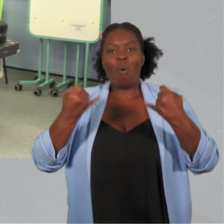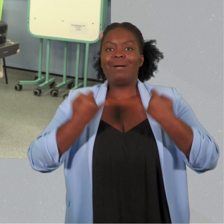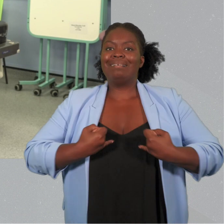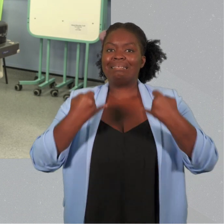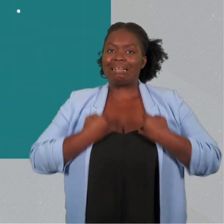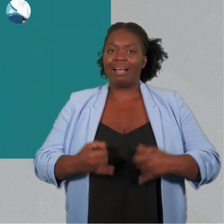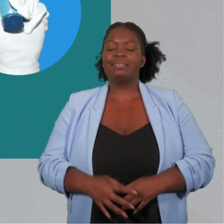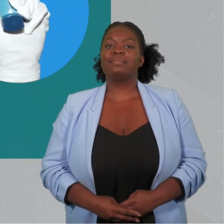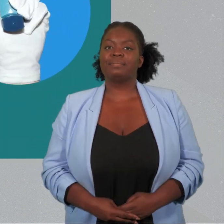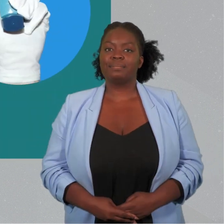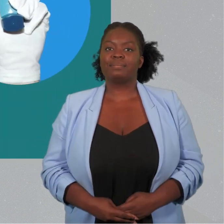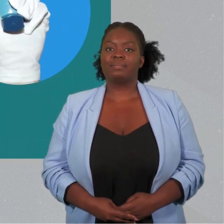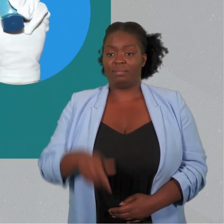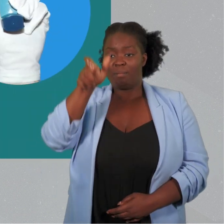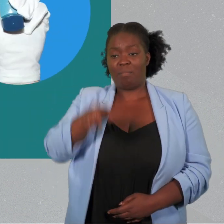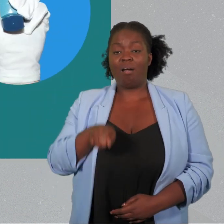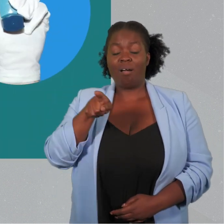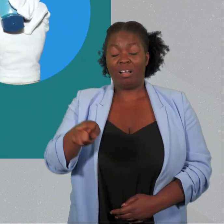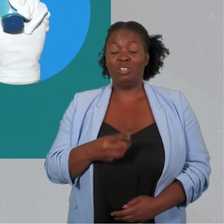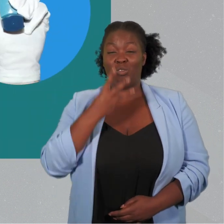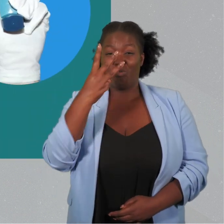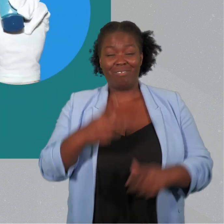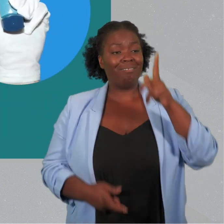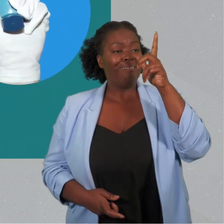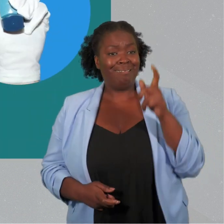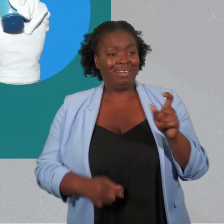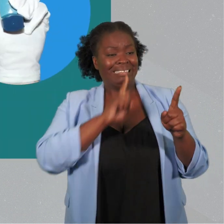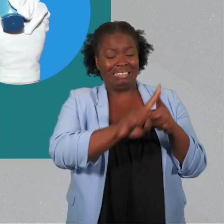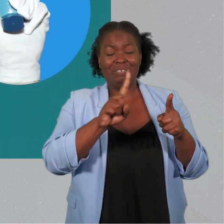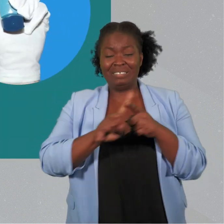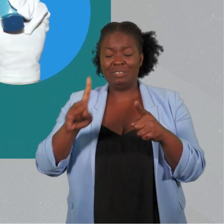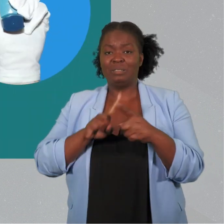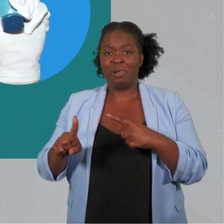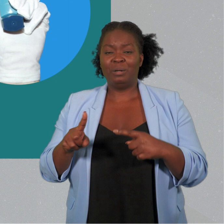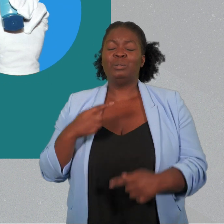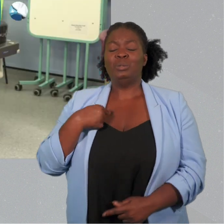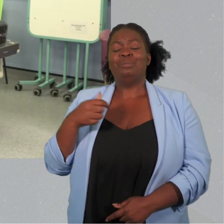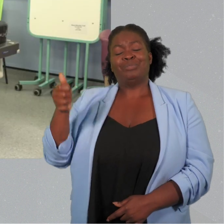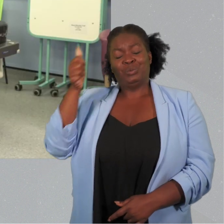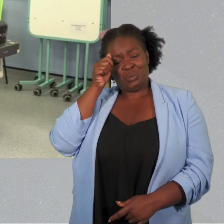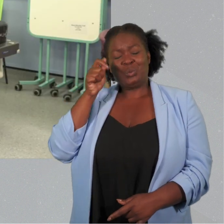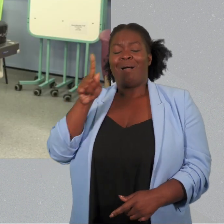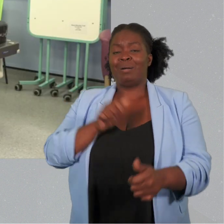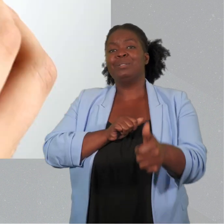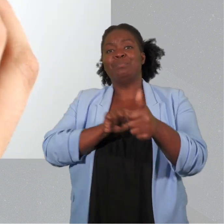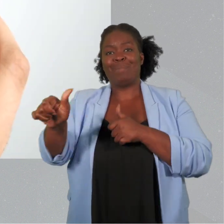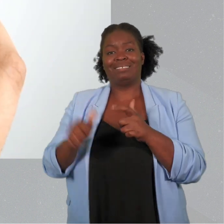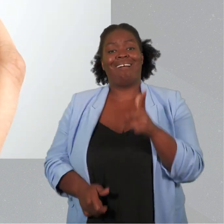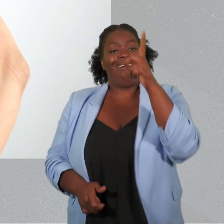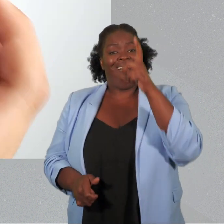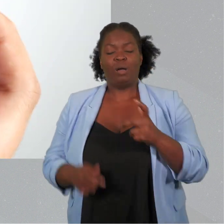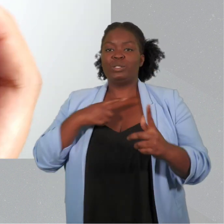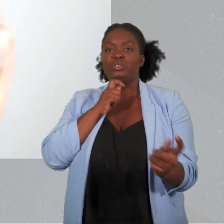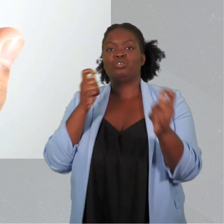One patient who came across recently had three different spray inhalers. Now, we knew we could get the medicine into his airways better with a different inhaler, so we